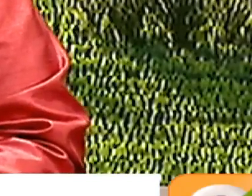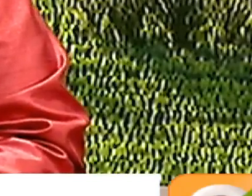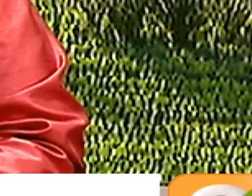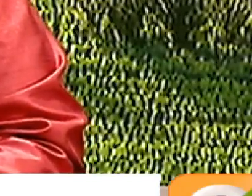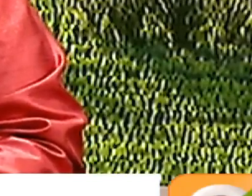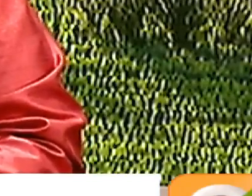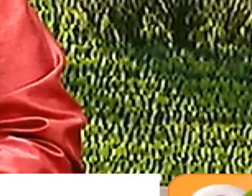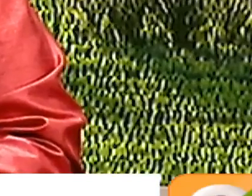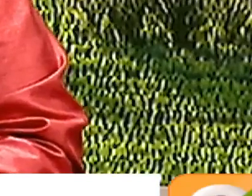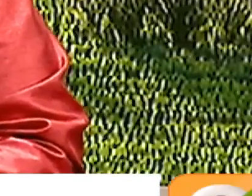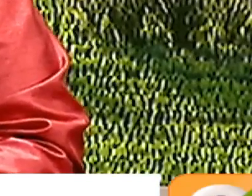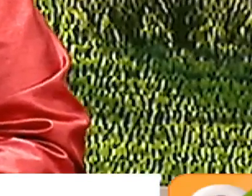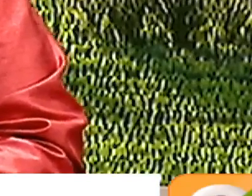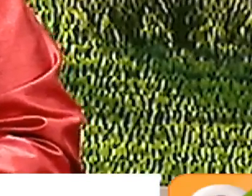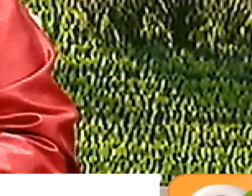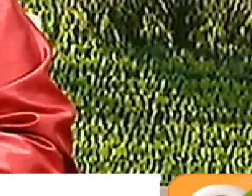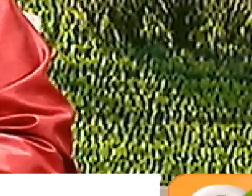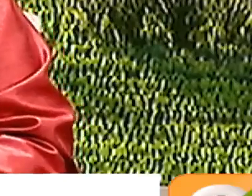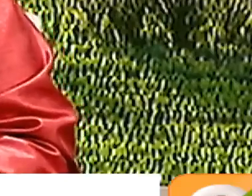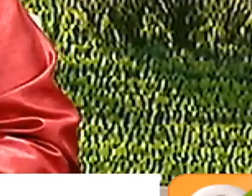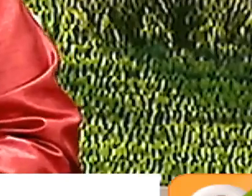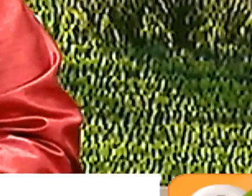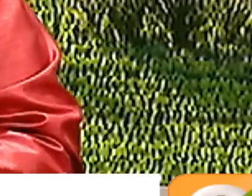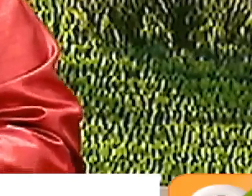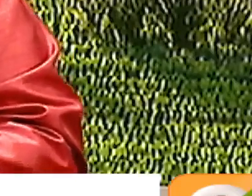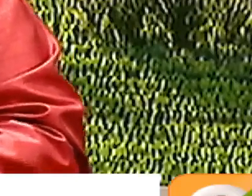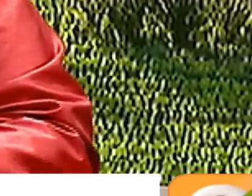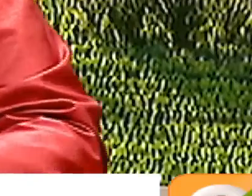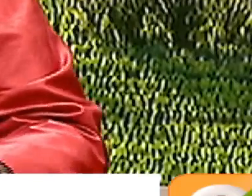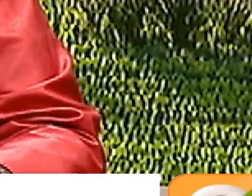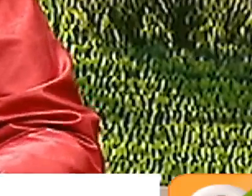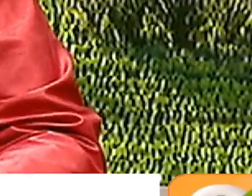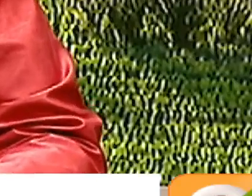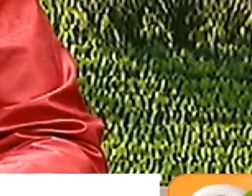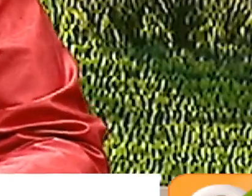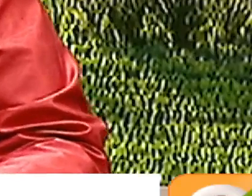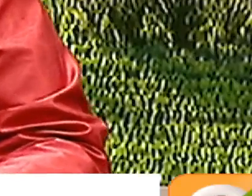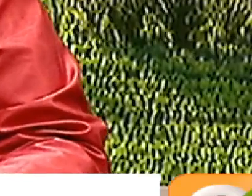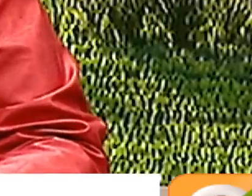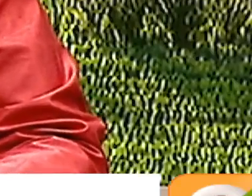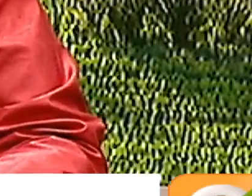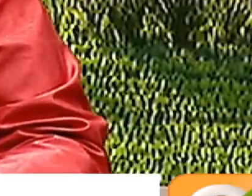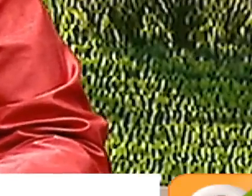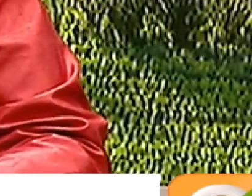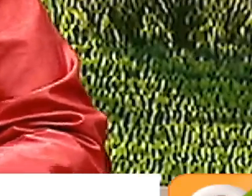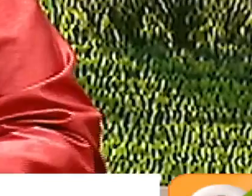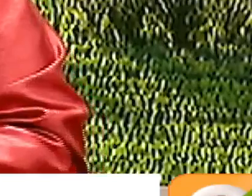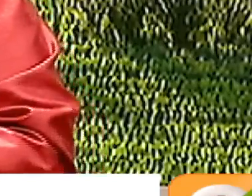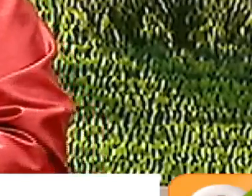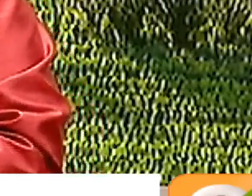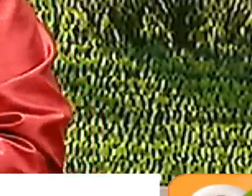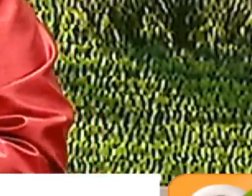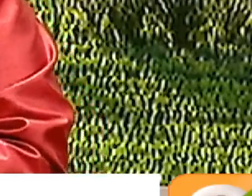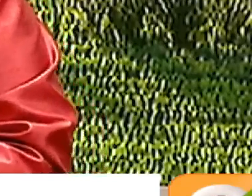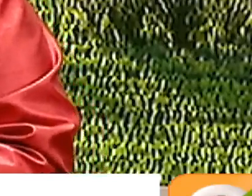the Nairobi registry, which has fewer records than the central registry. Once we are 100% comfortable with Nairobi registry, we shall